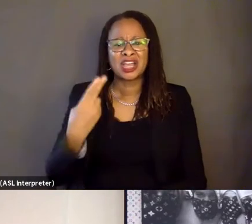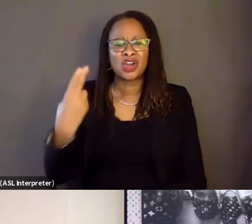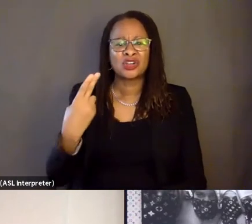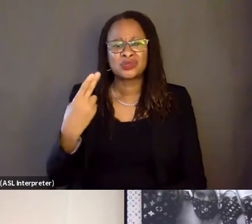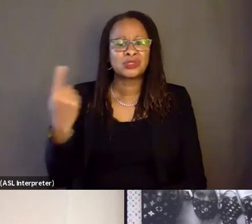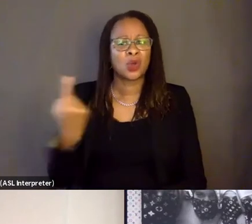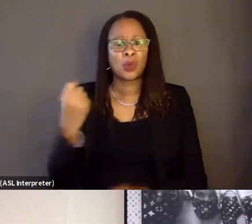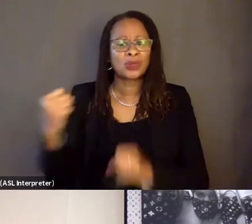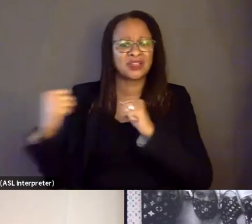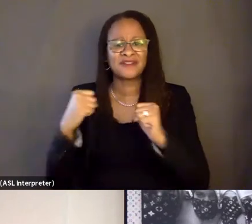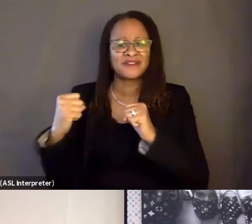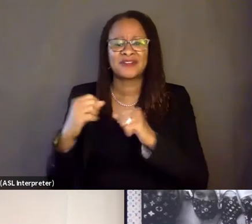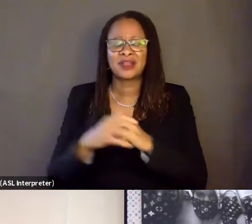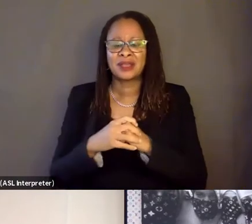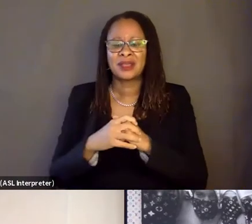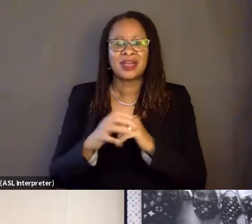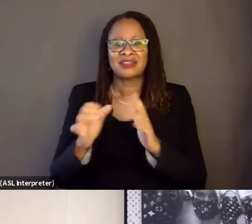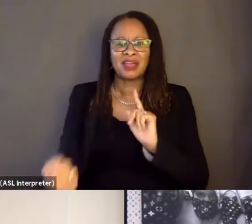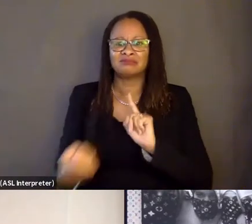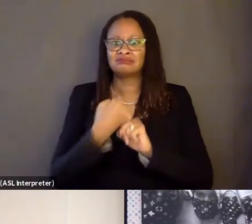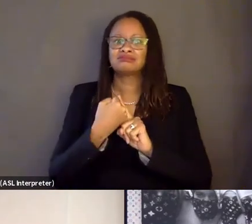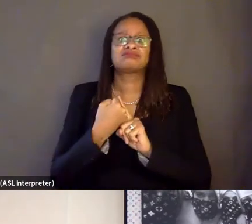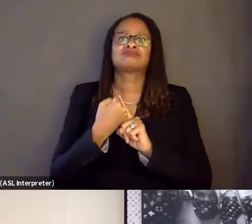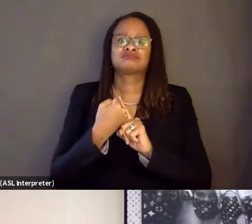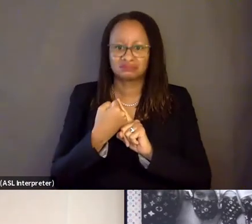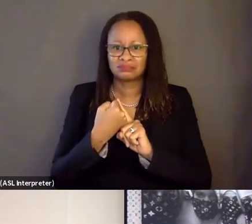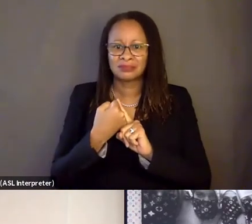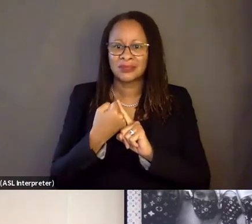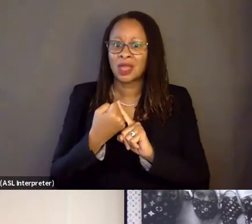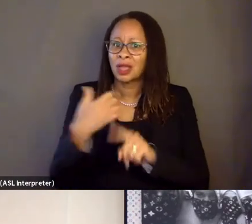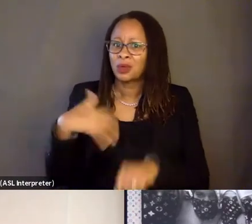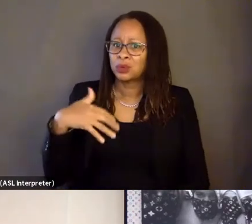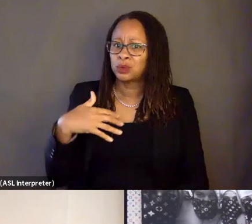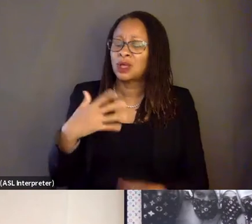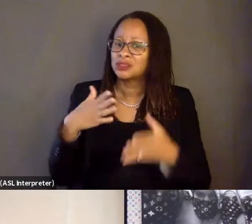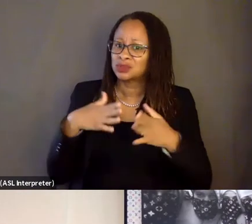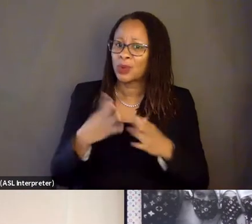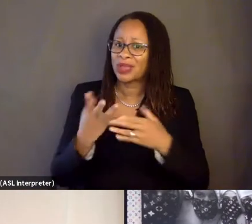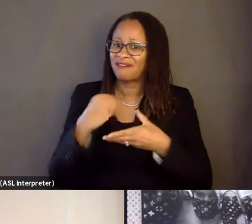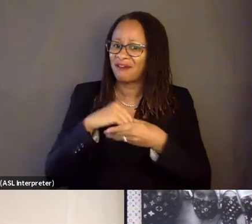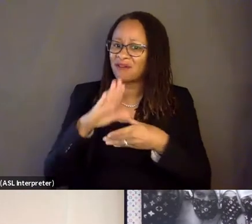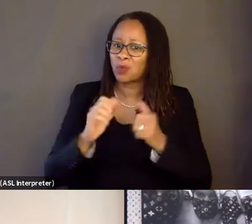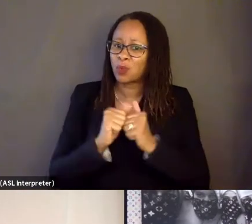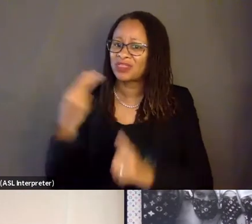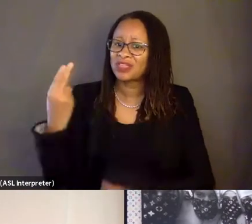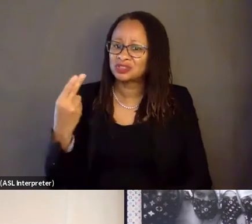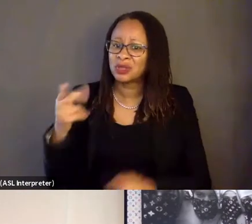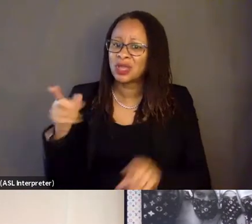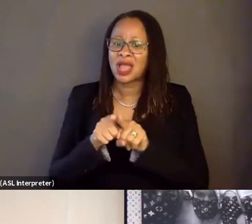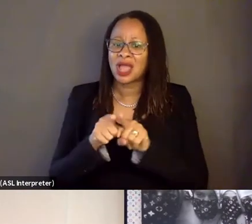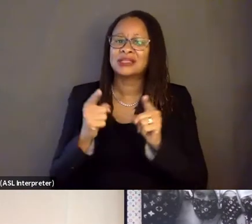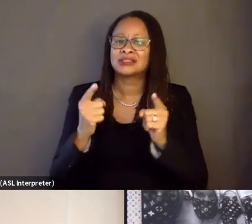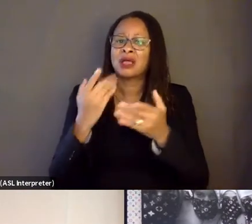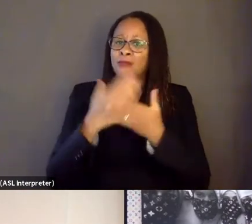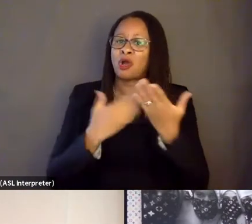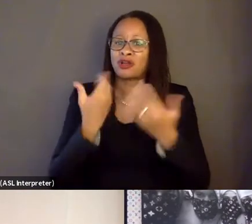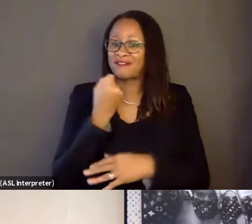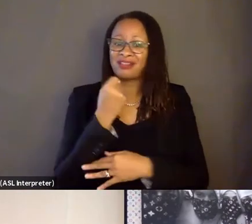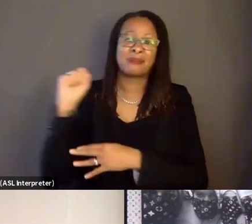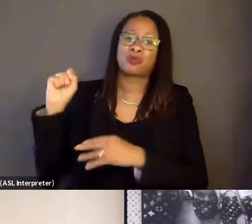fight, you know, that just hit her. And I think it was a way of engaging her with history as part of like a liberation